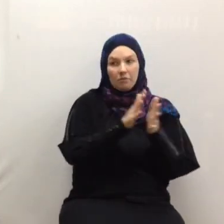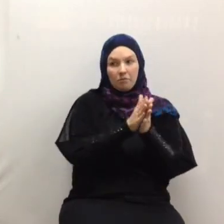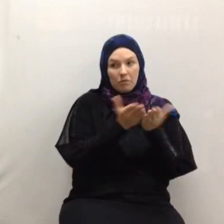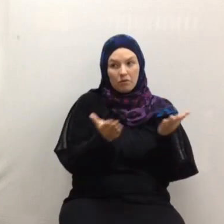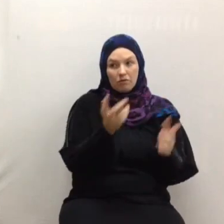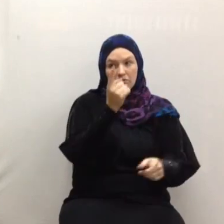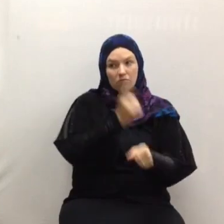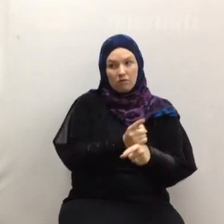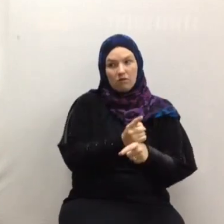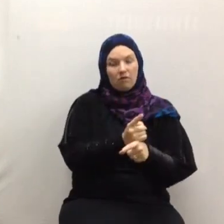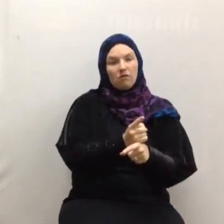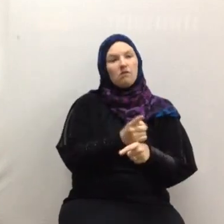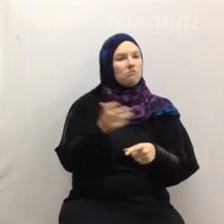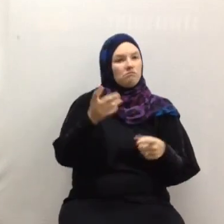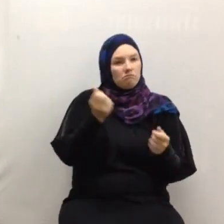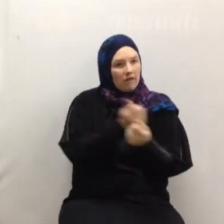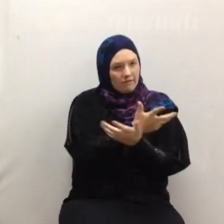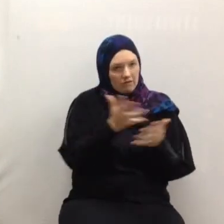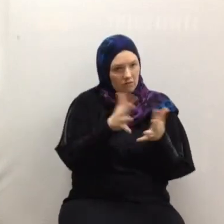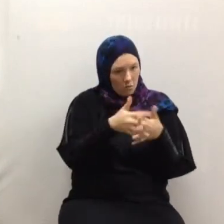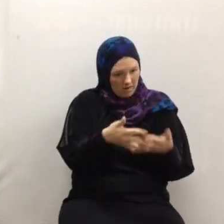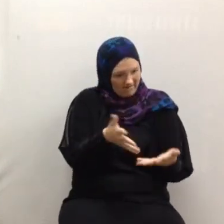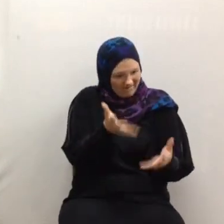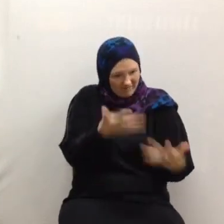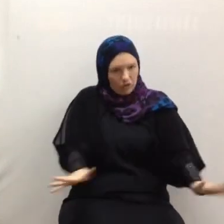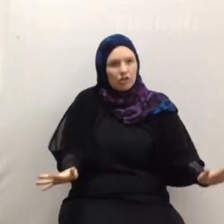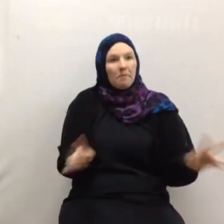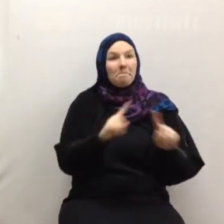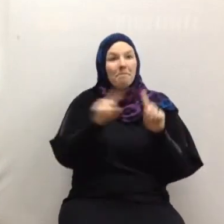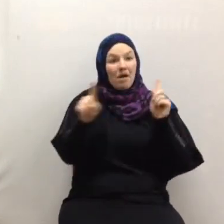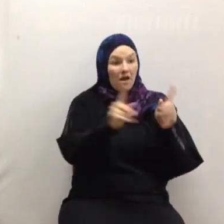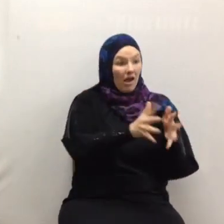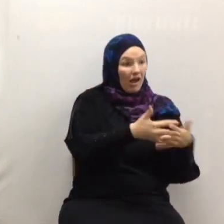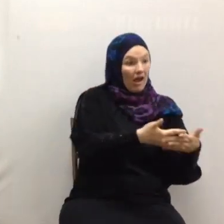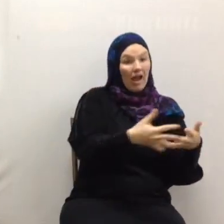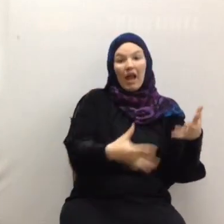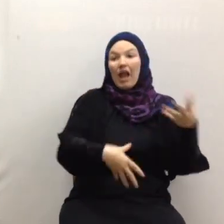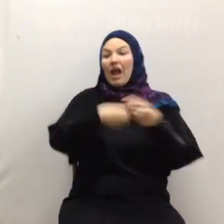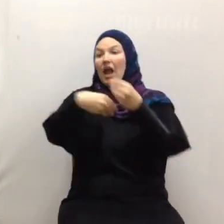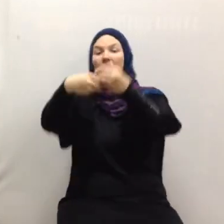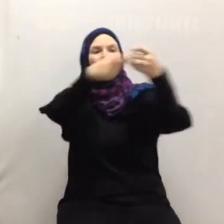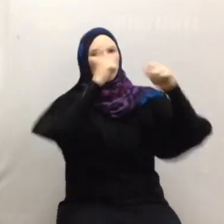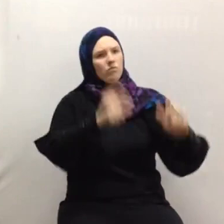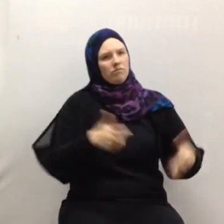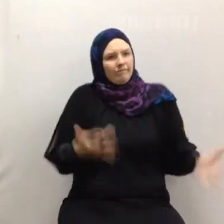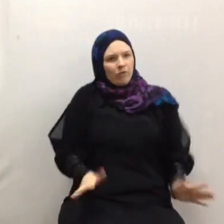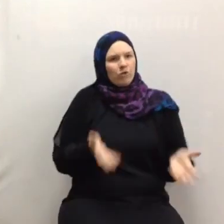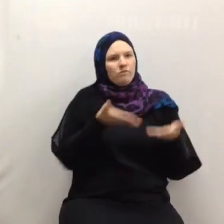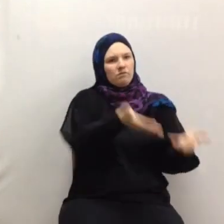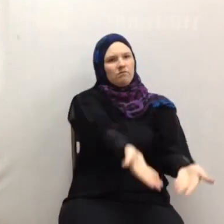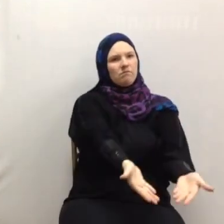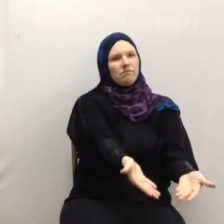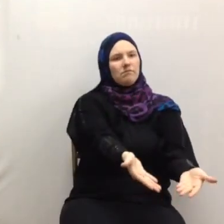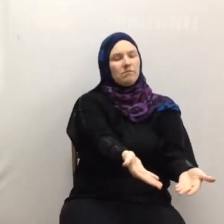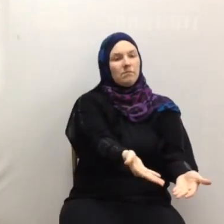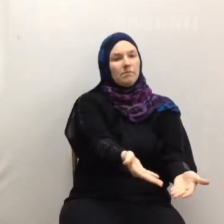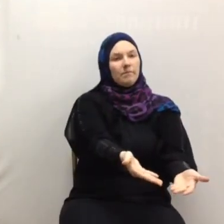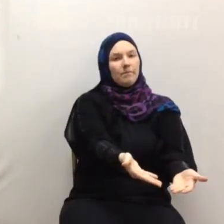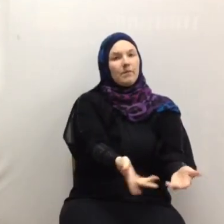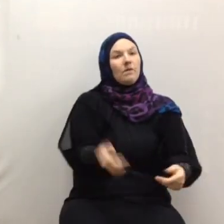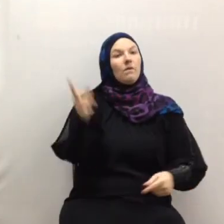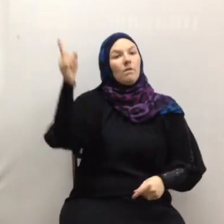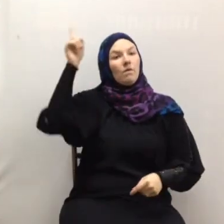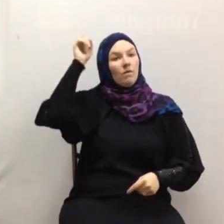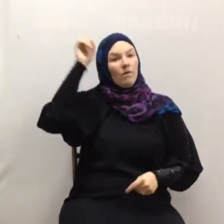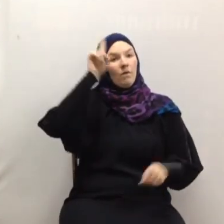and that this text needs nothing from outside. And he also added the clarity